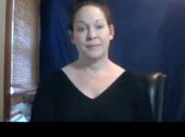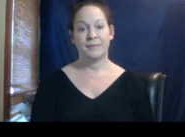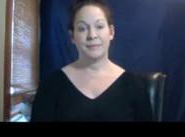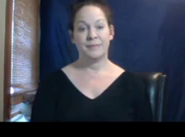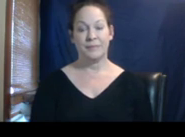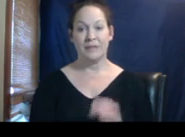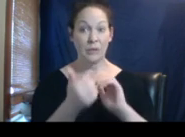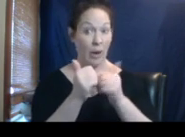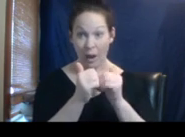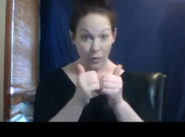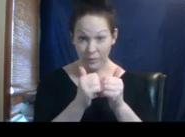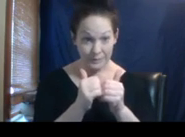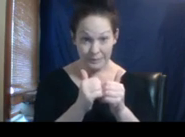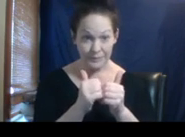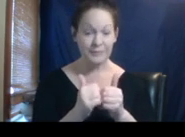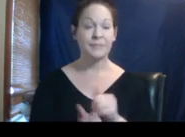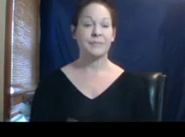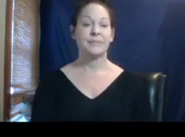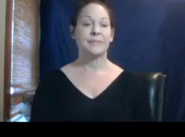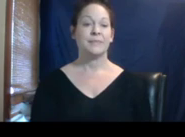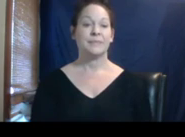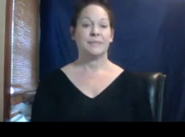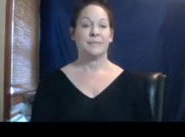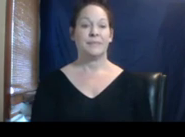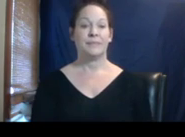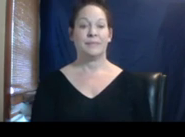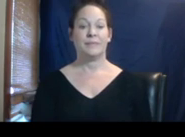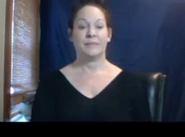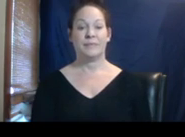So to do that, I'm